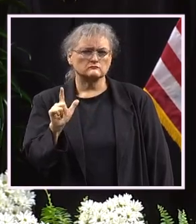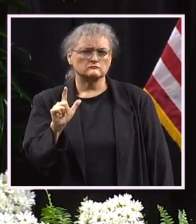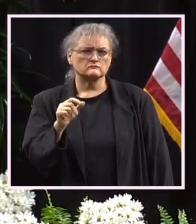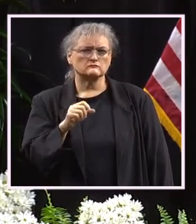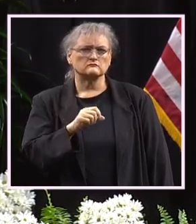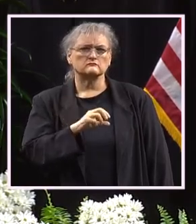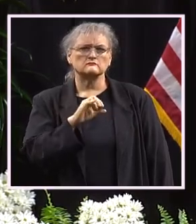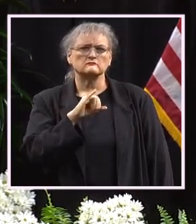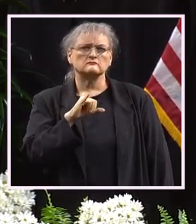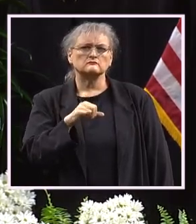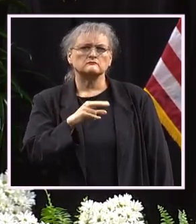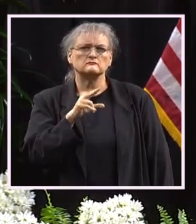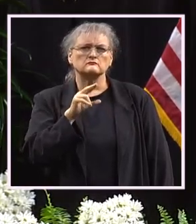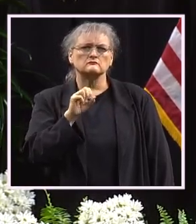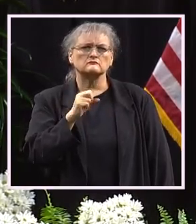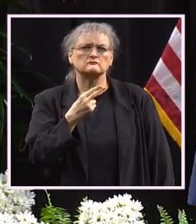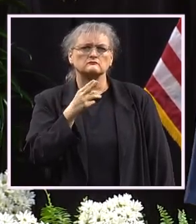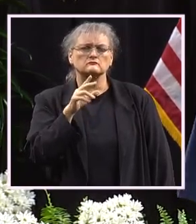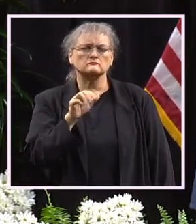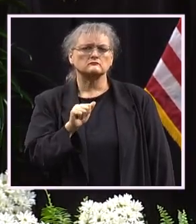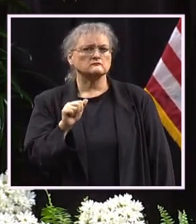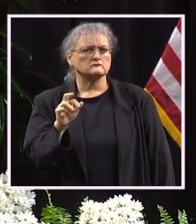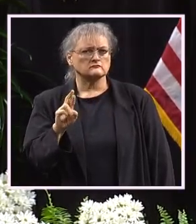Joshua A. Ramirez.